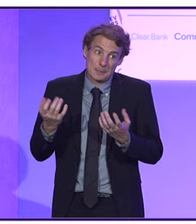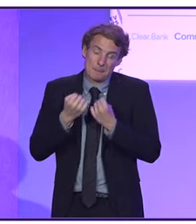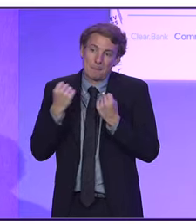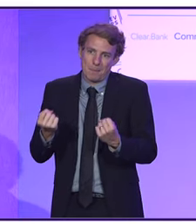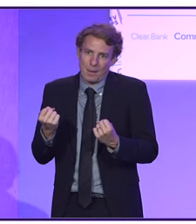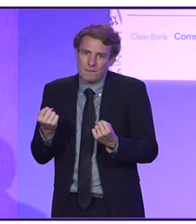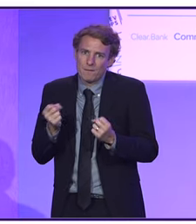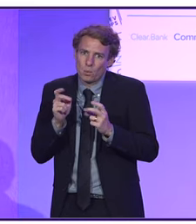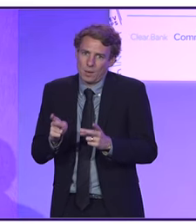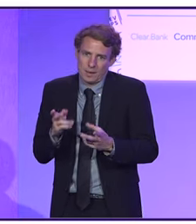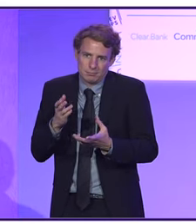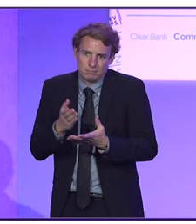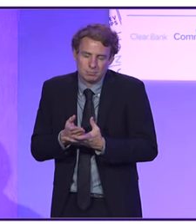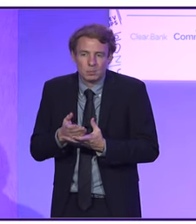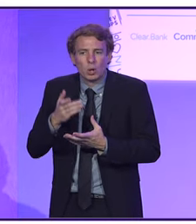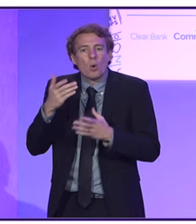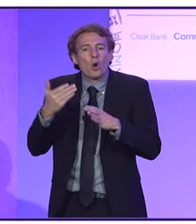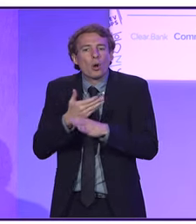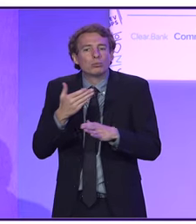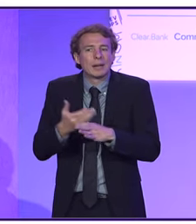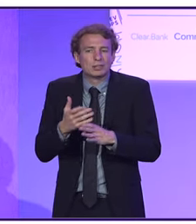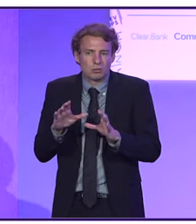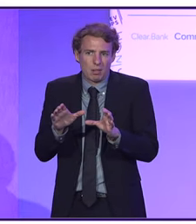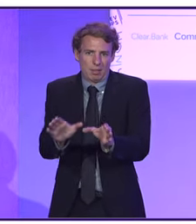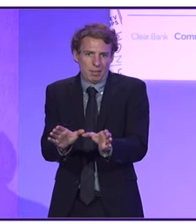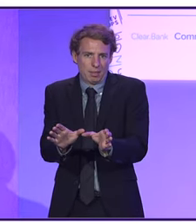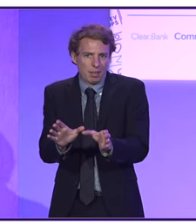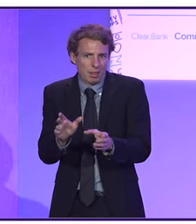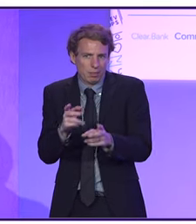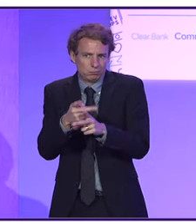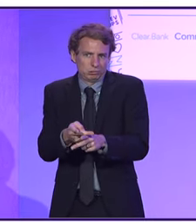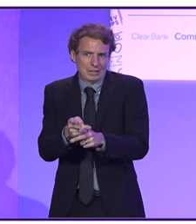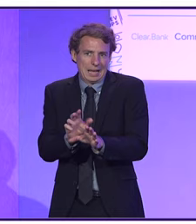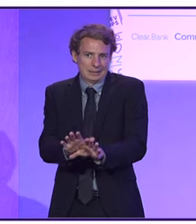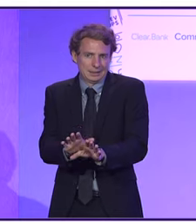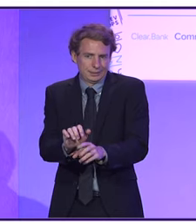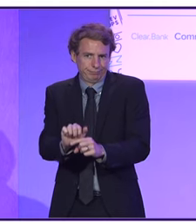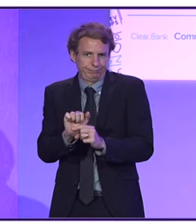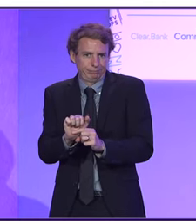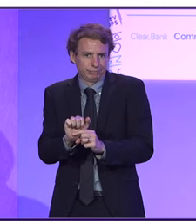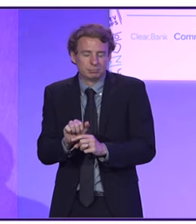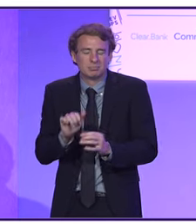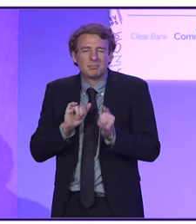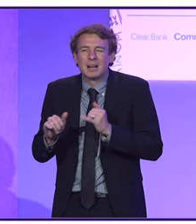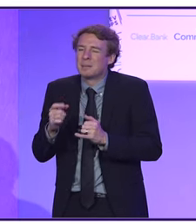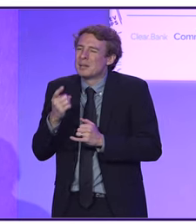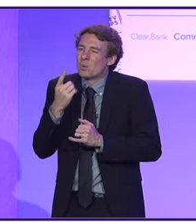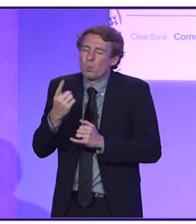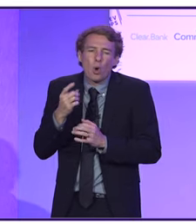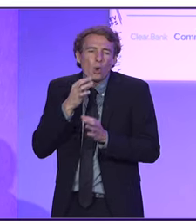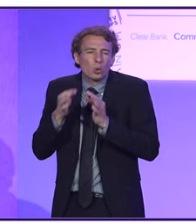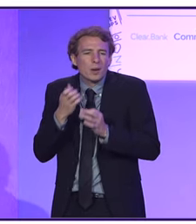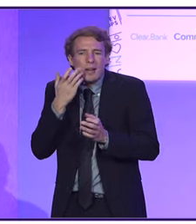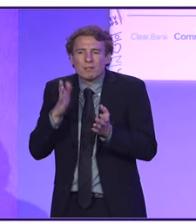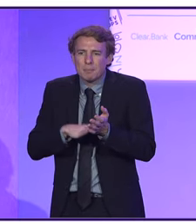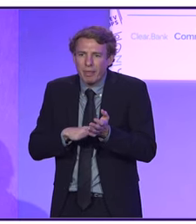you can protect the really important operational stuff. Because you're running one query, you know, a few queries a month maybe, that kind of thing, the cost will not